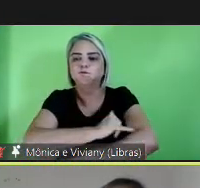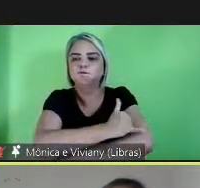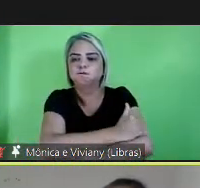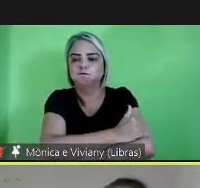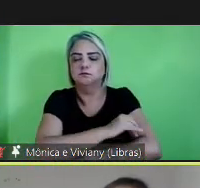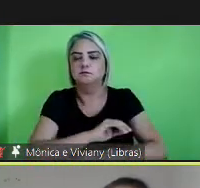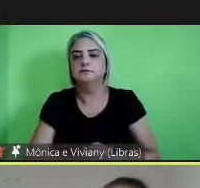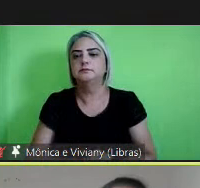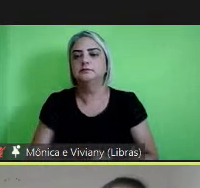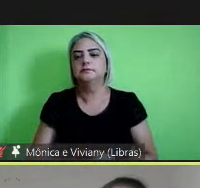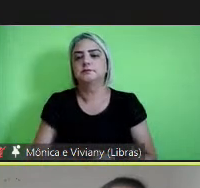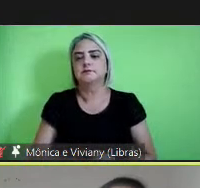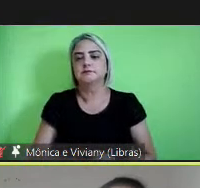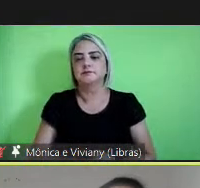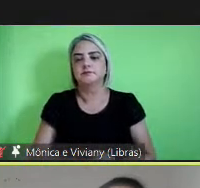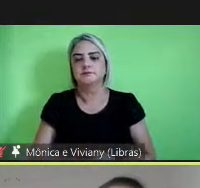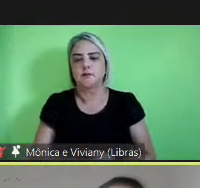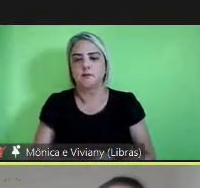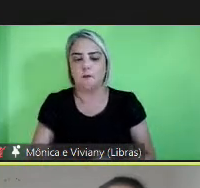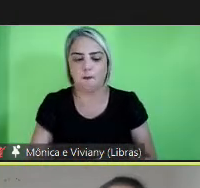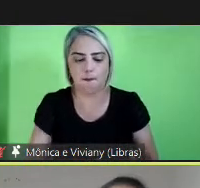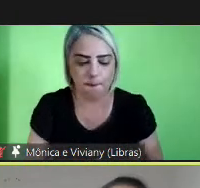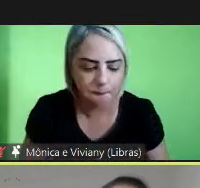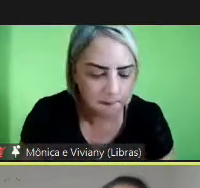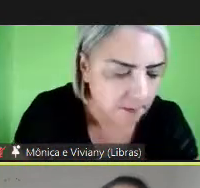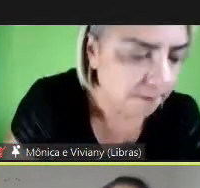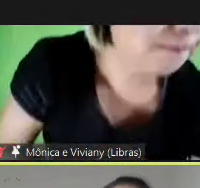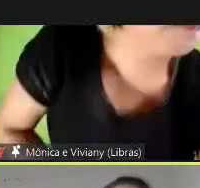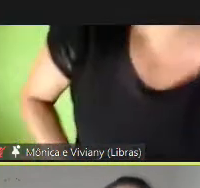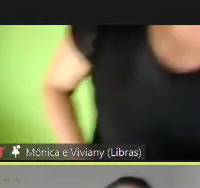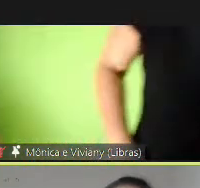of overweight and obesity. Next slide.